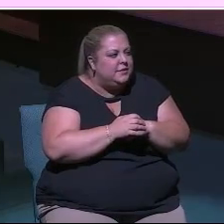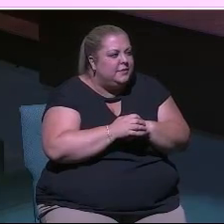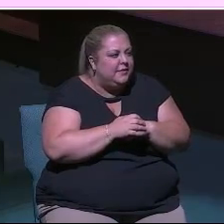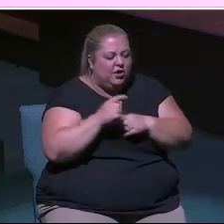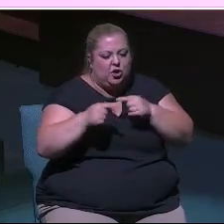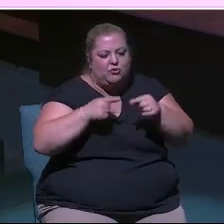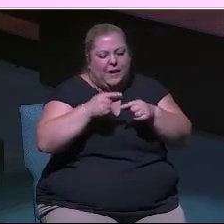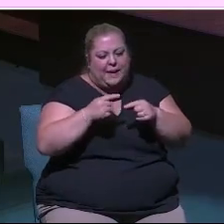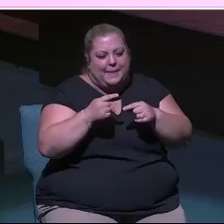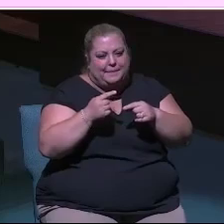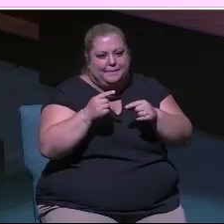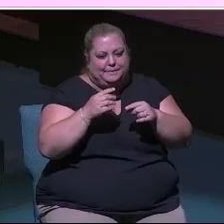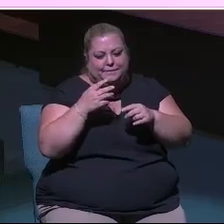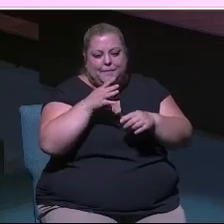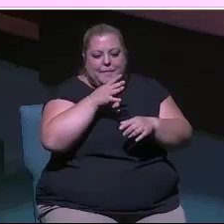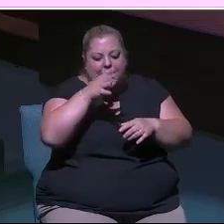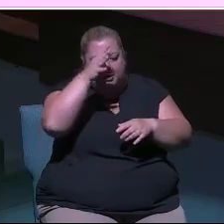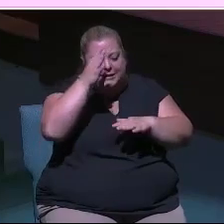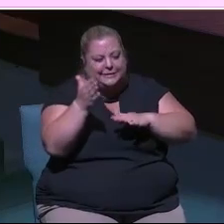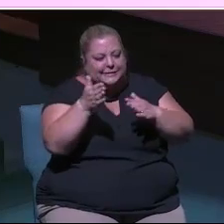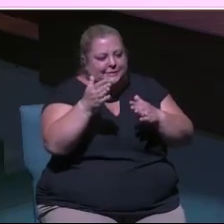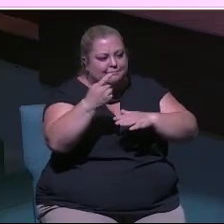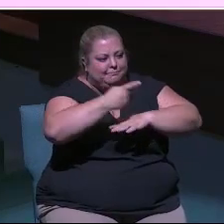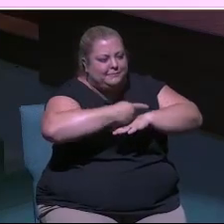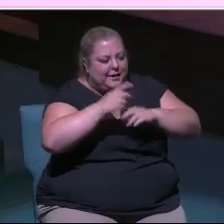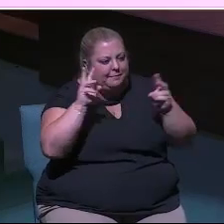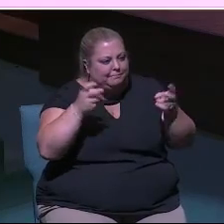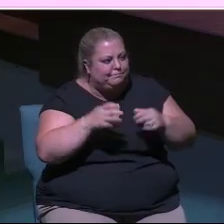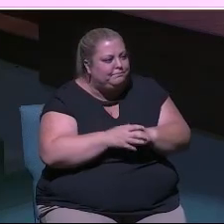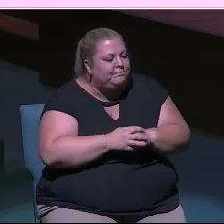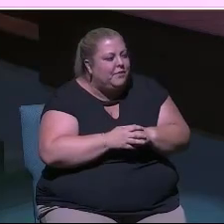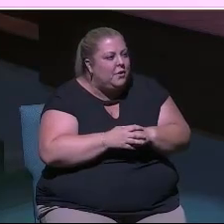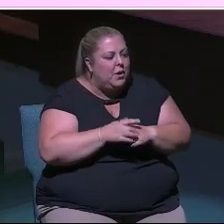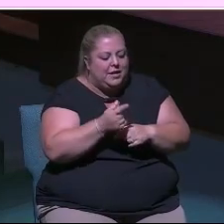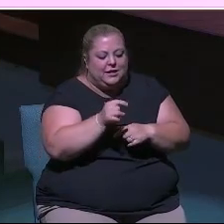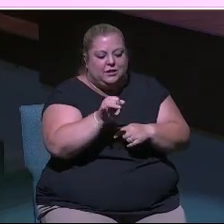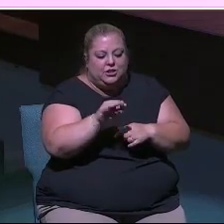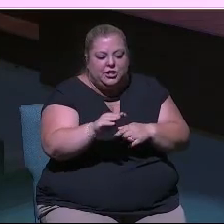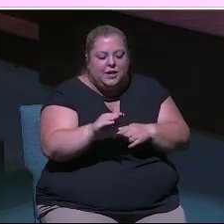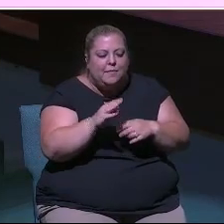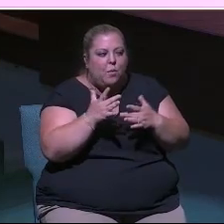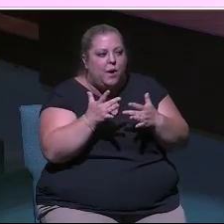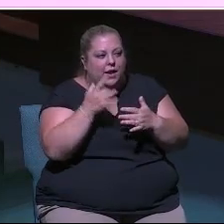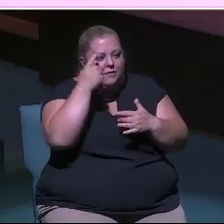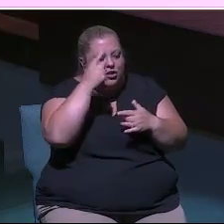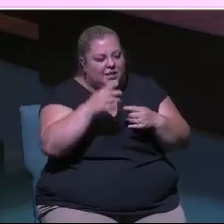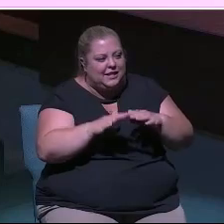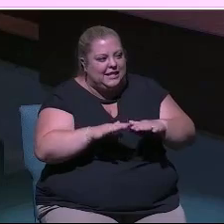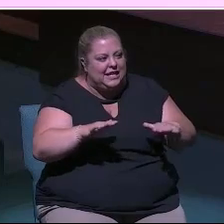we're sitting in this big, in this gymnasium at a table waiting for the kids to show up. We're waiting on